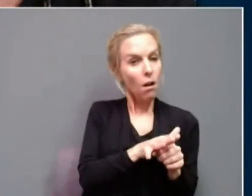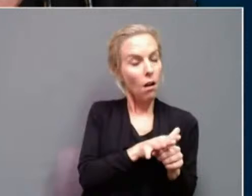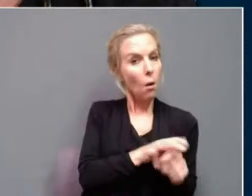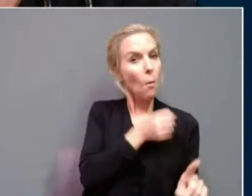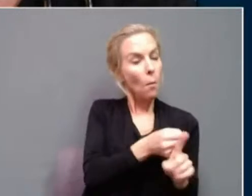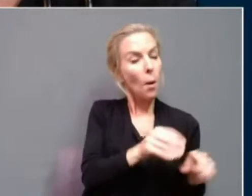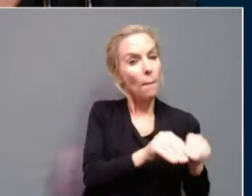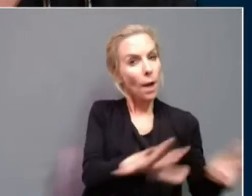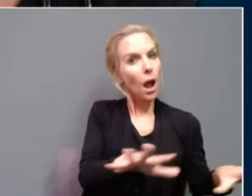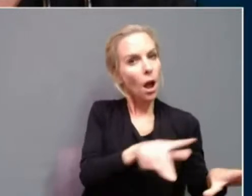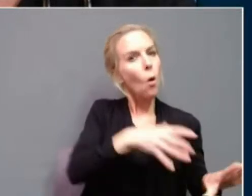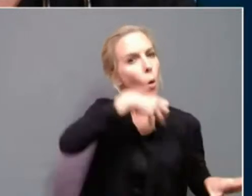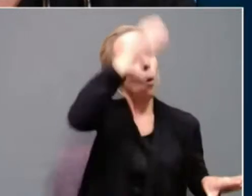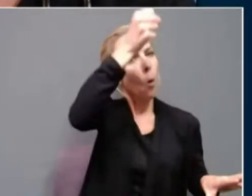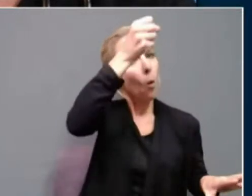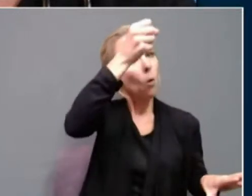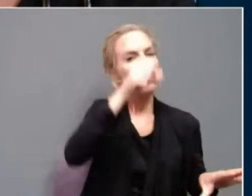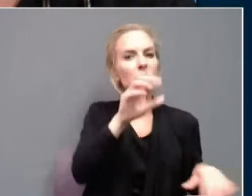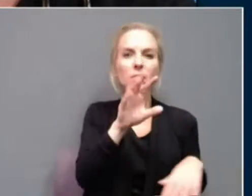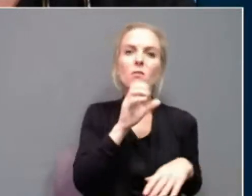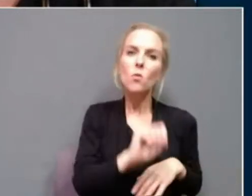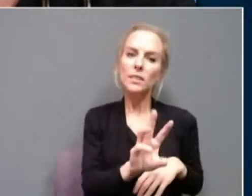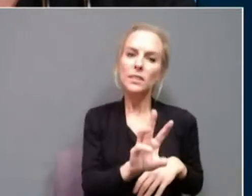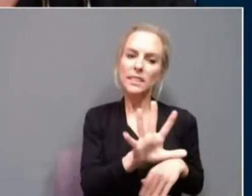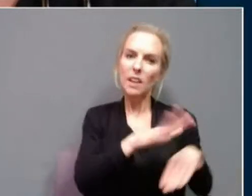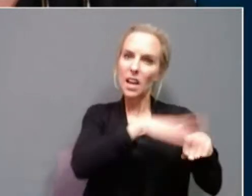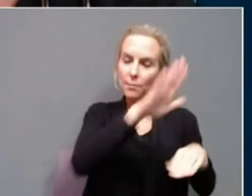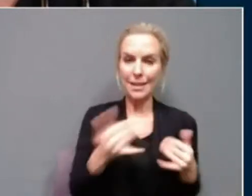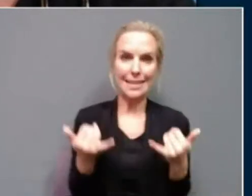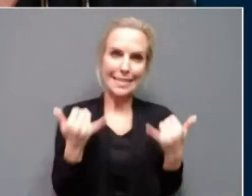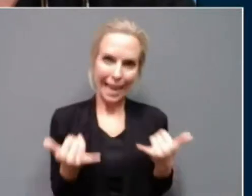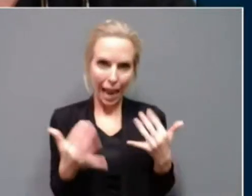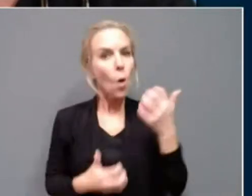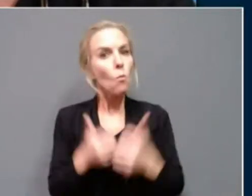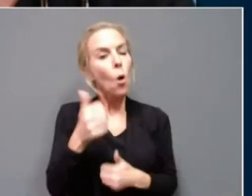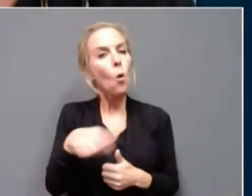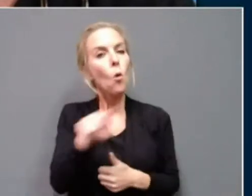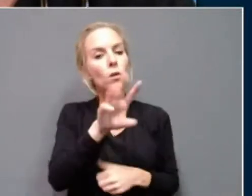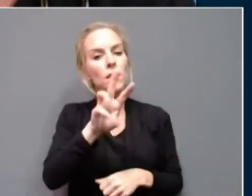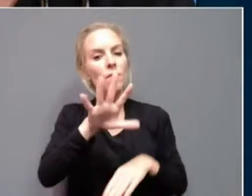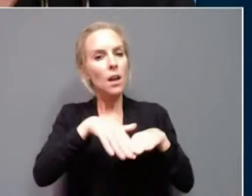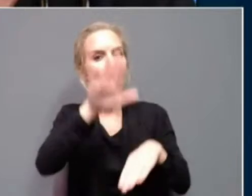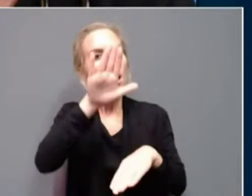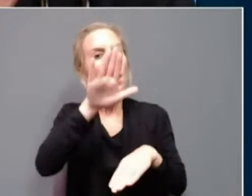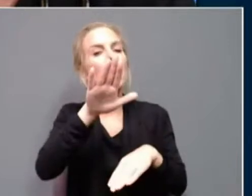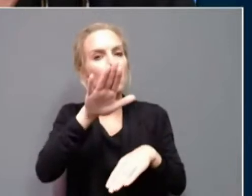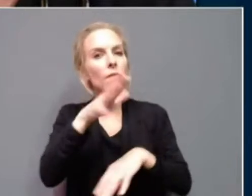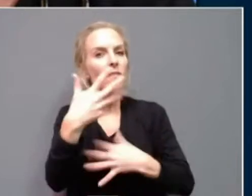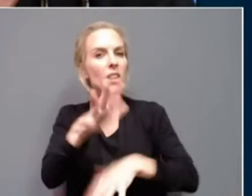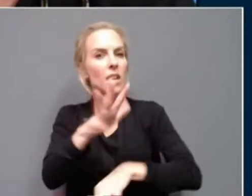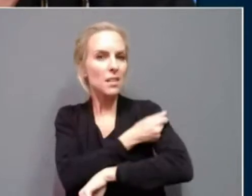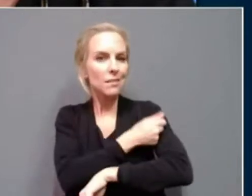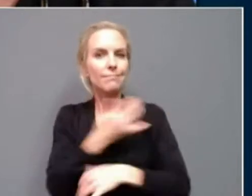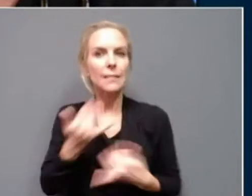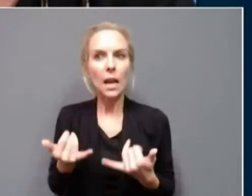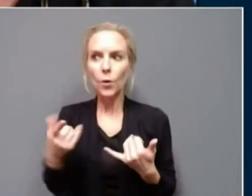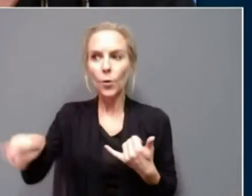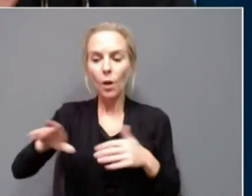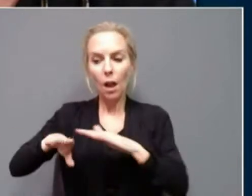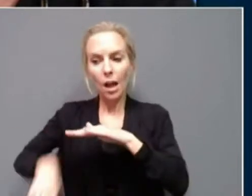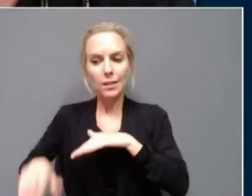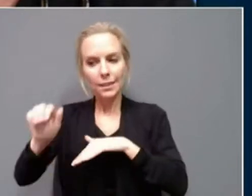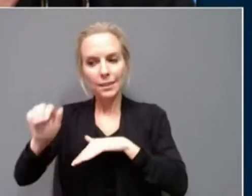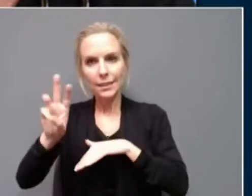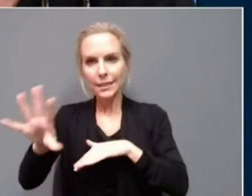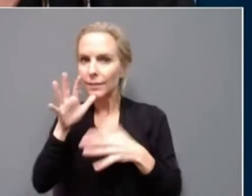of patients over the age of 65 that have been vaccinated, but we are still struggling with those less than 65. Currently, I think Greenup